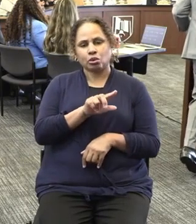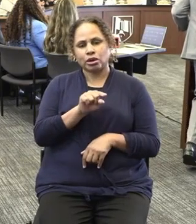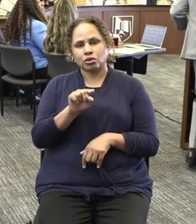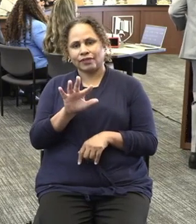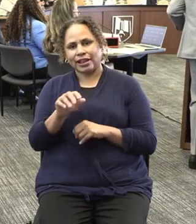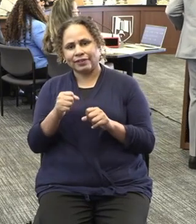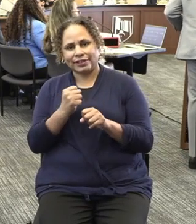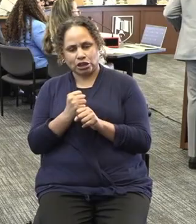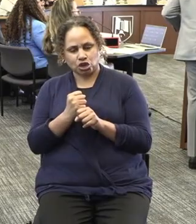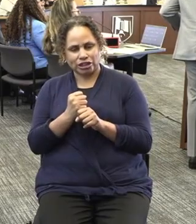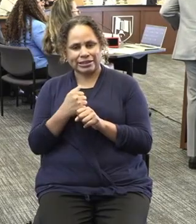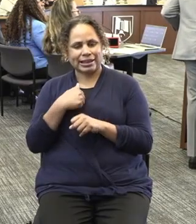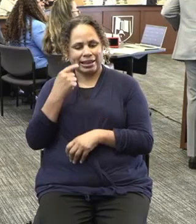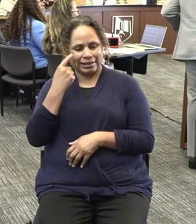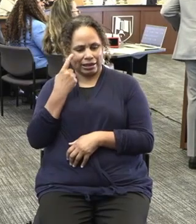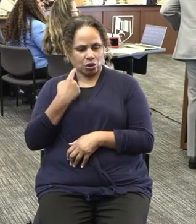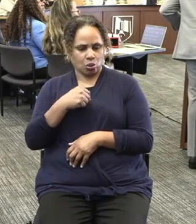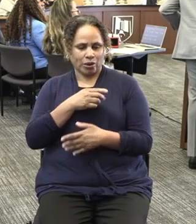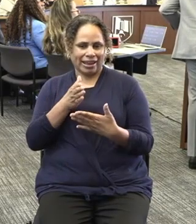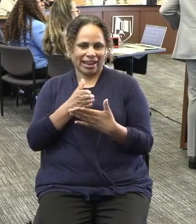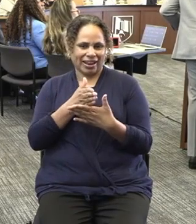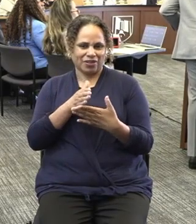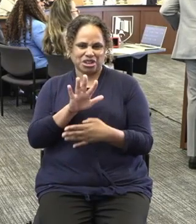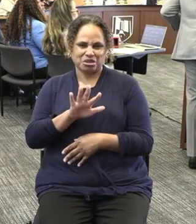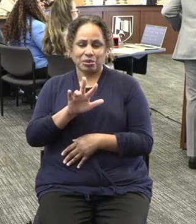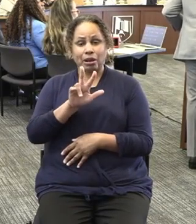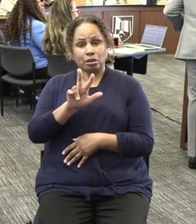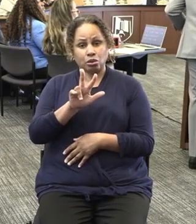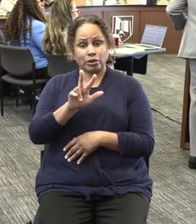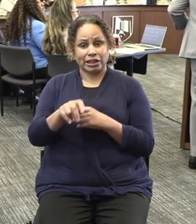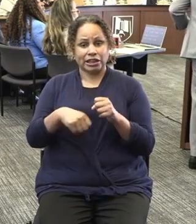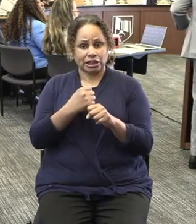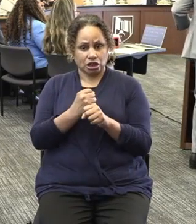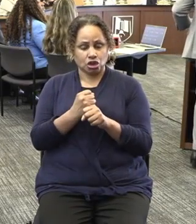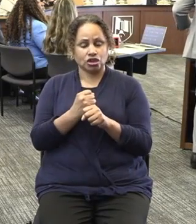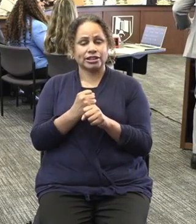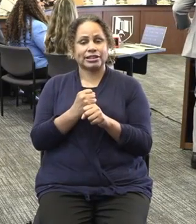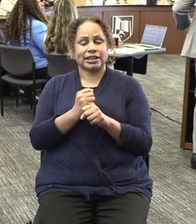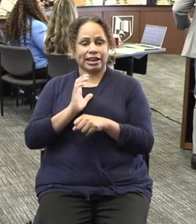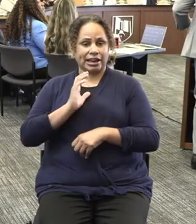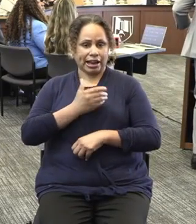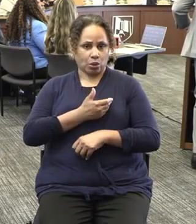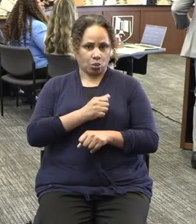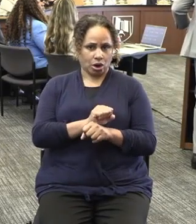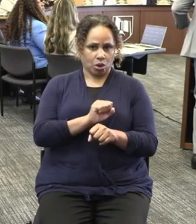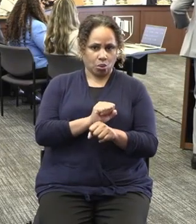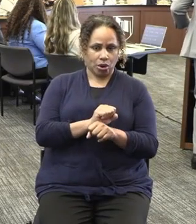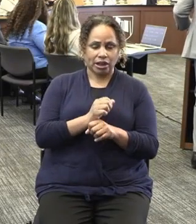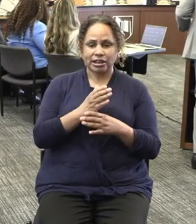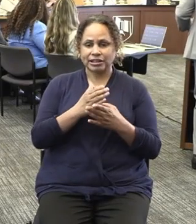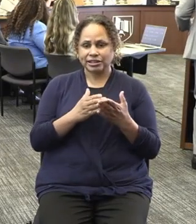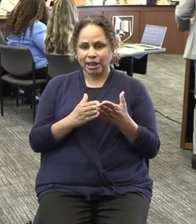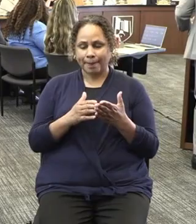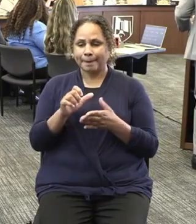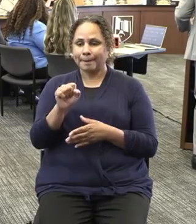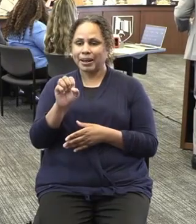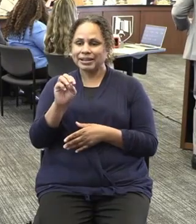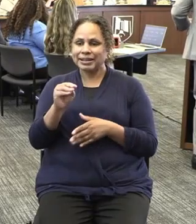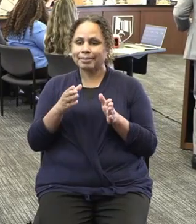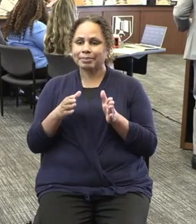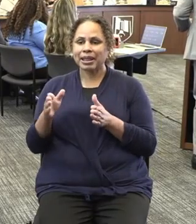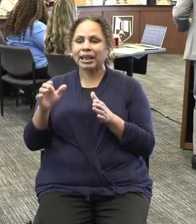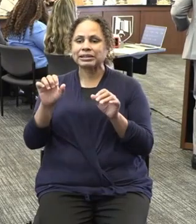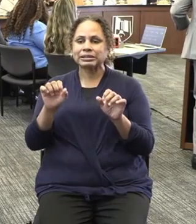think we've averaged around 3 years in our SEM work. Some SEM plans can even